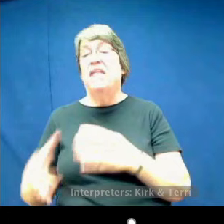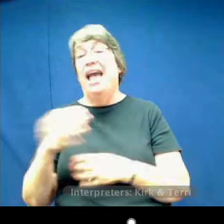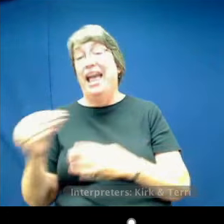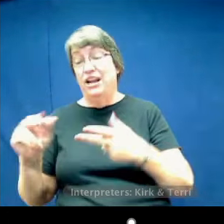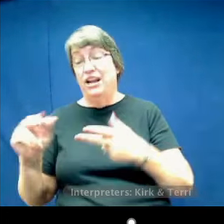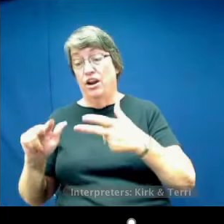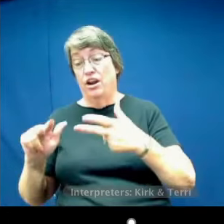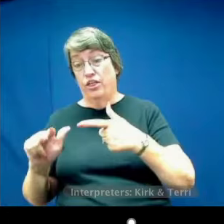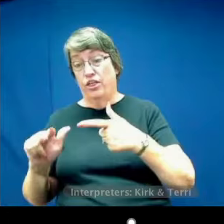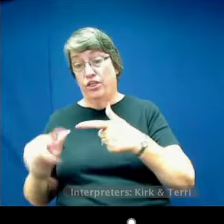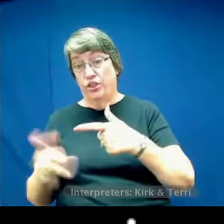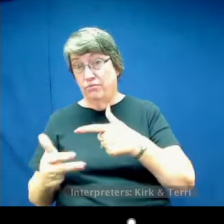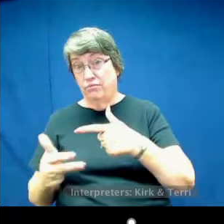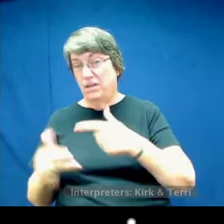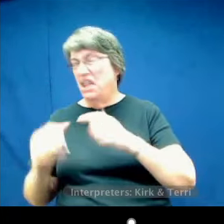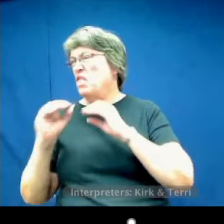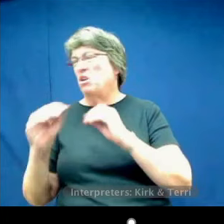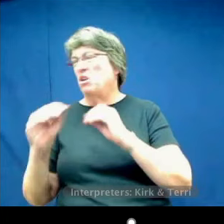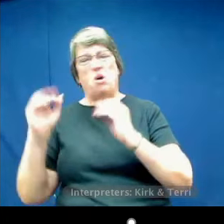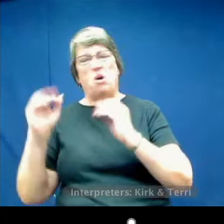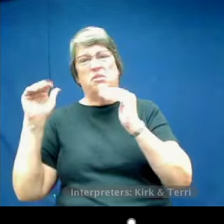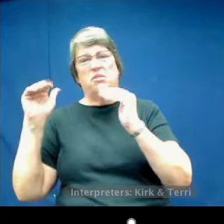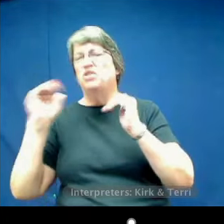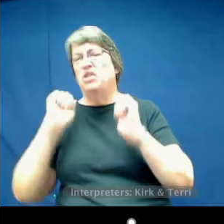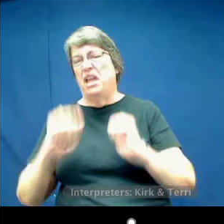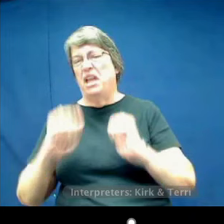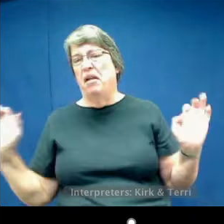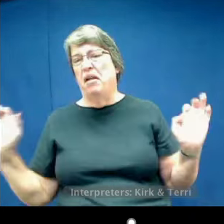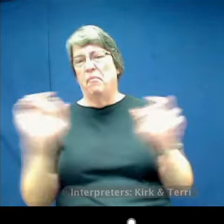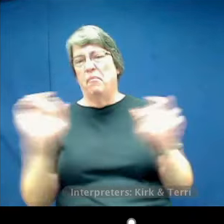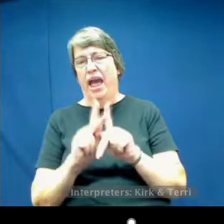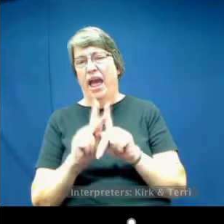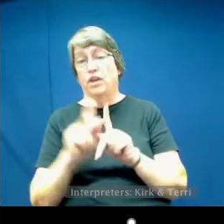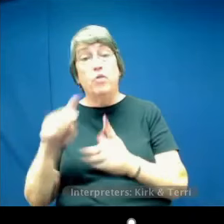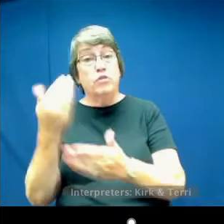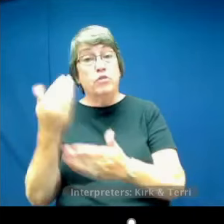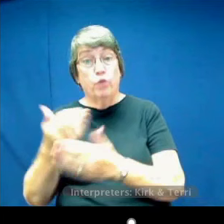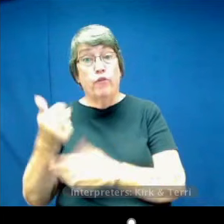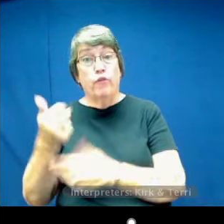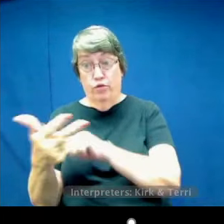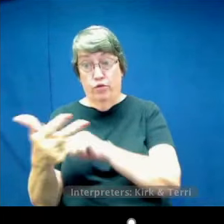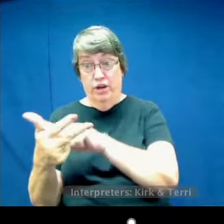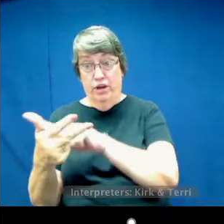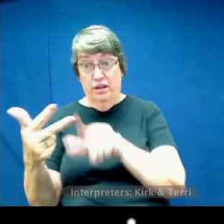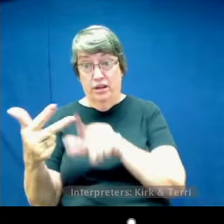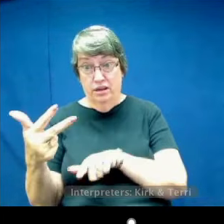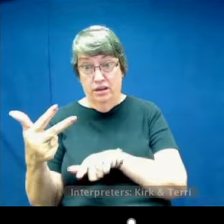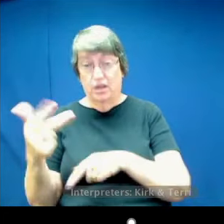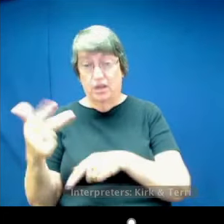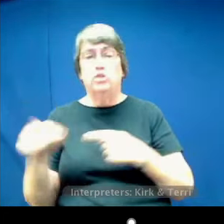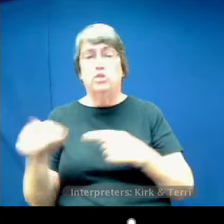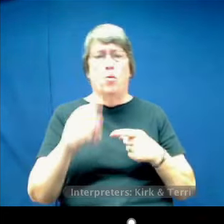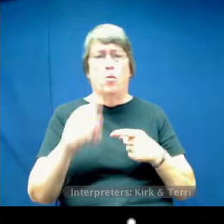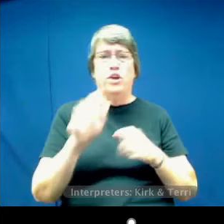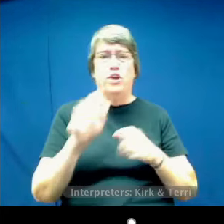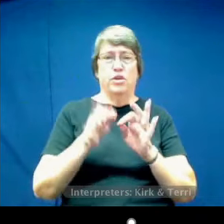reconciliation. Those are the elements that you have to prove. So when you're interpreting and you're